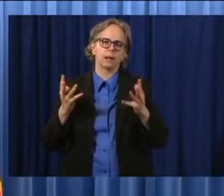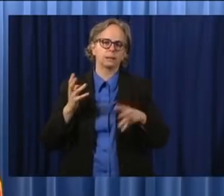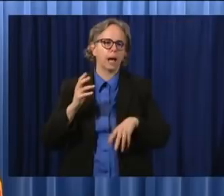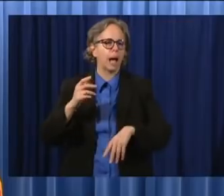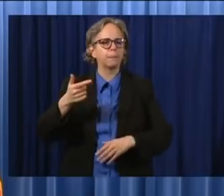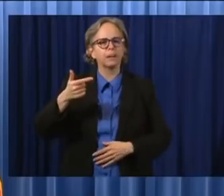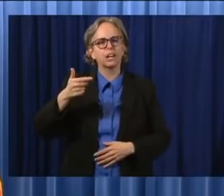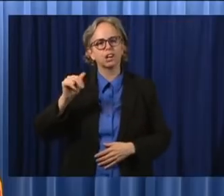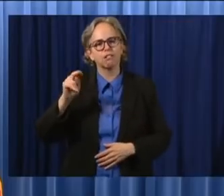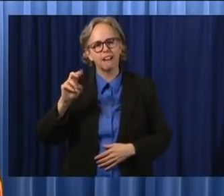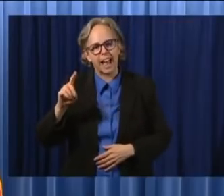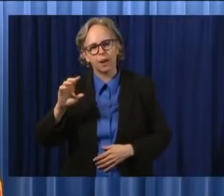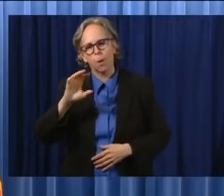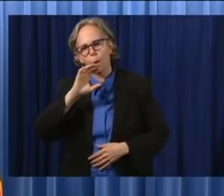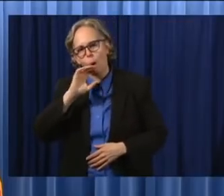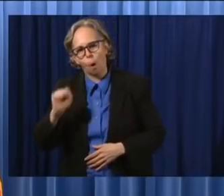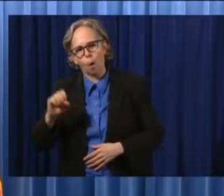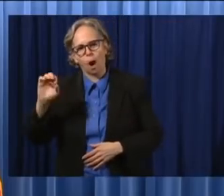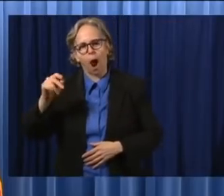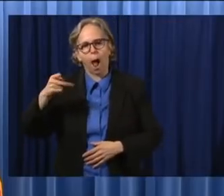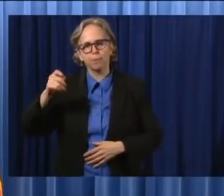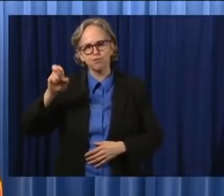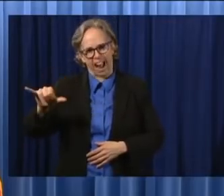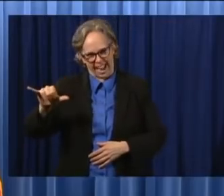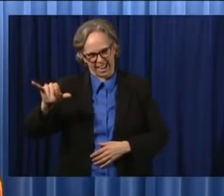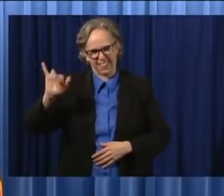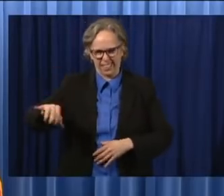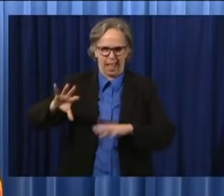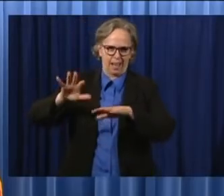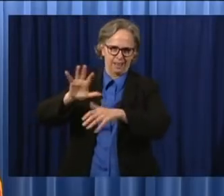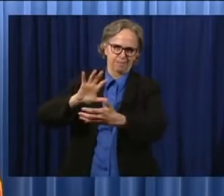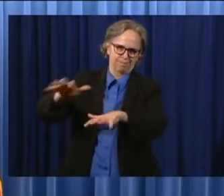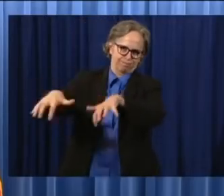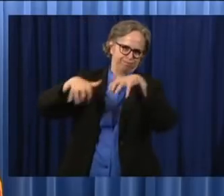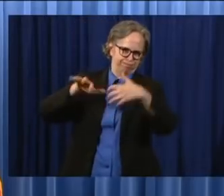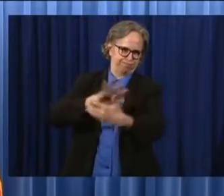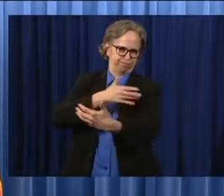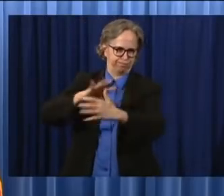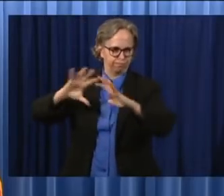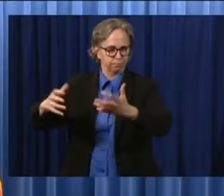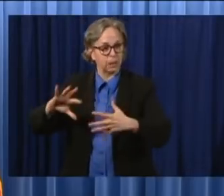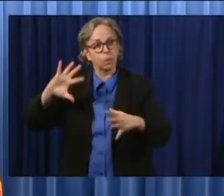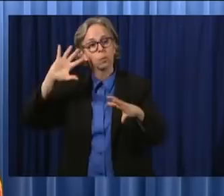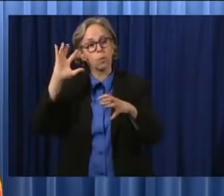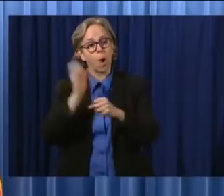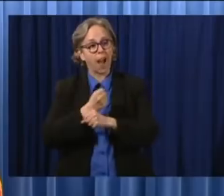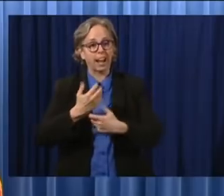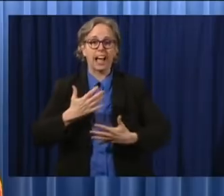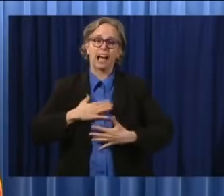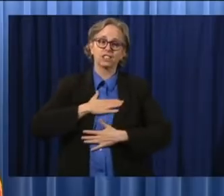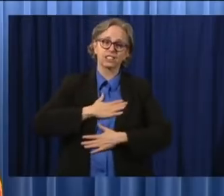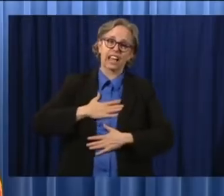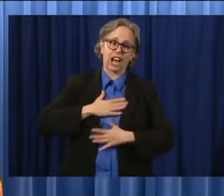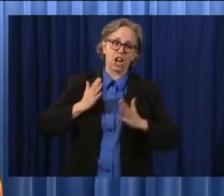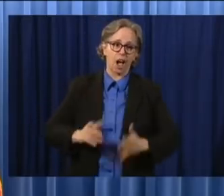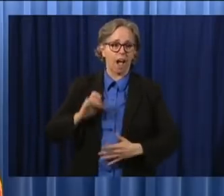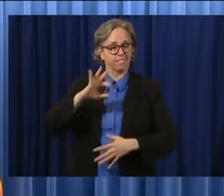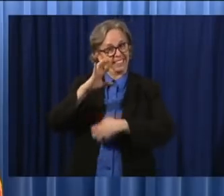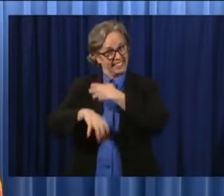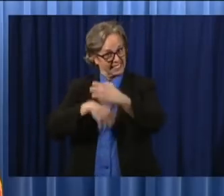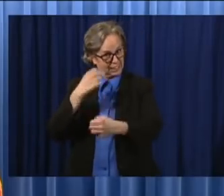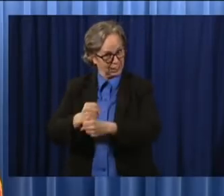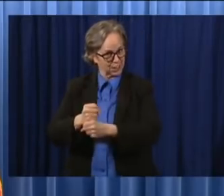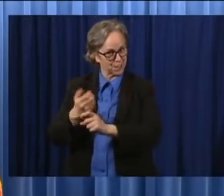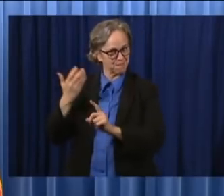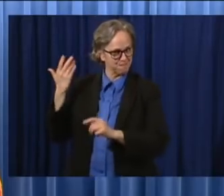were awarded the Entertainers of the Year Award at the 30th Annual International Bluegrass Music Awards